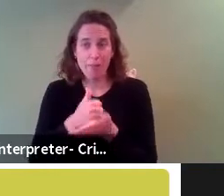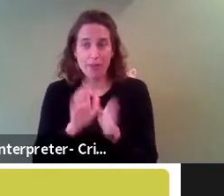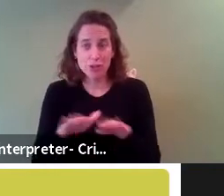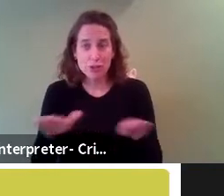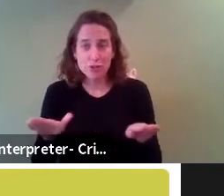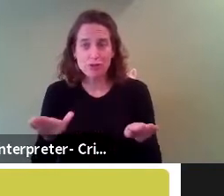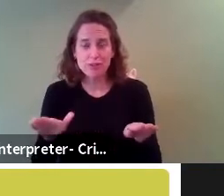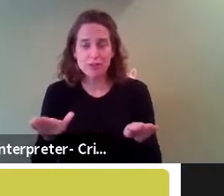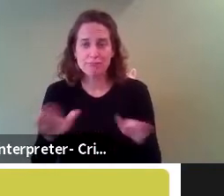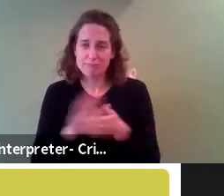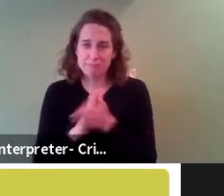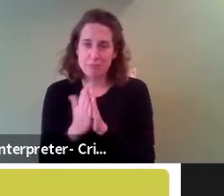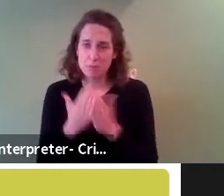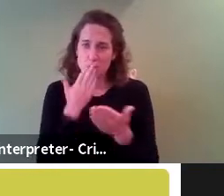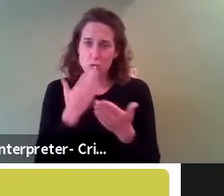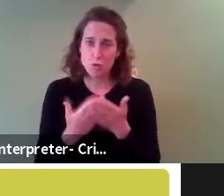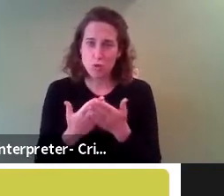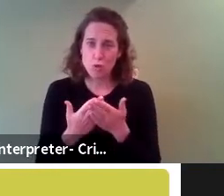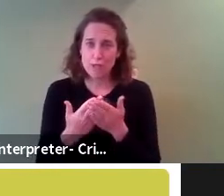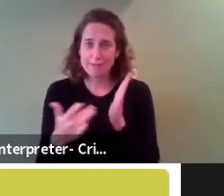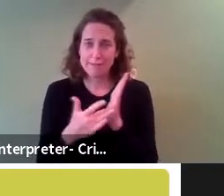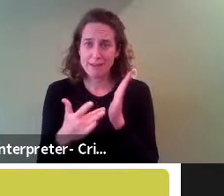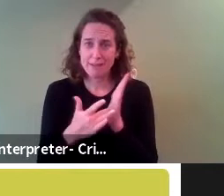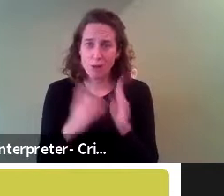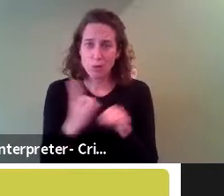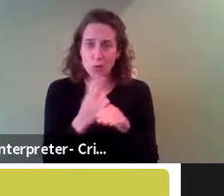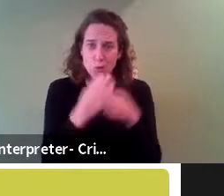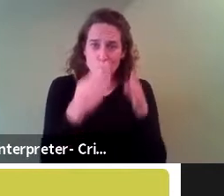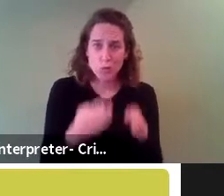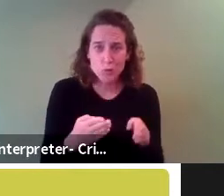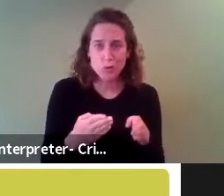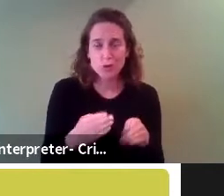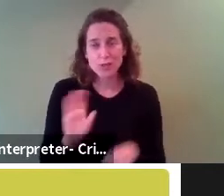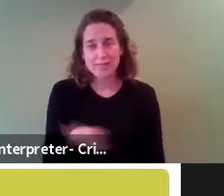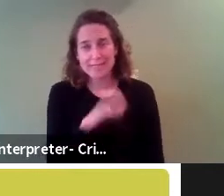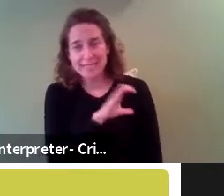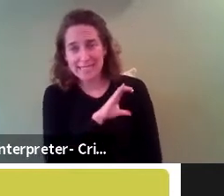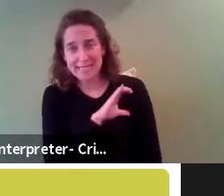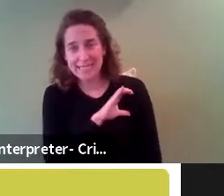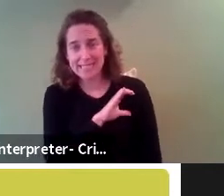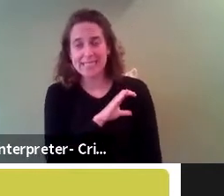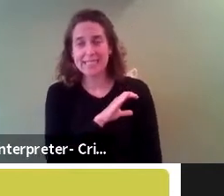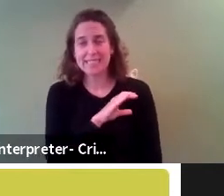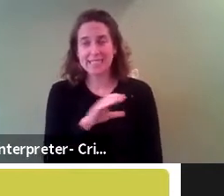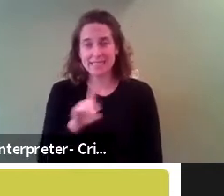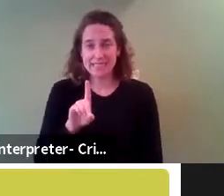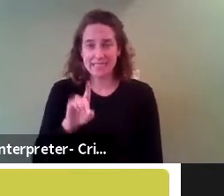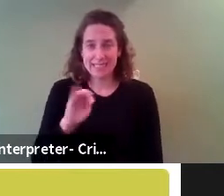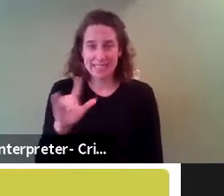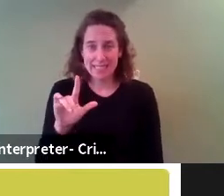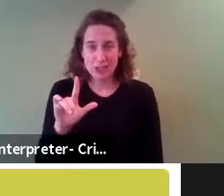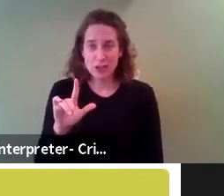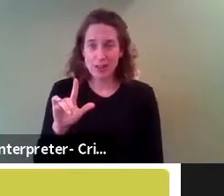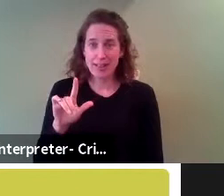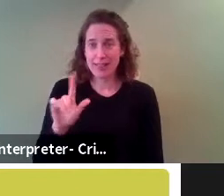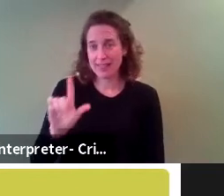good digital citizens is not just about digital literacy and how do I actually use the